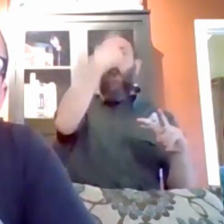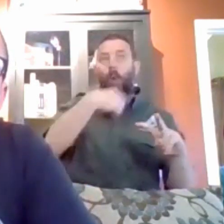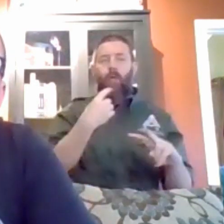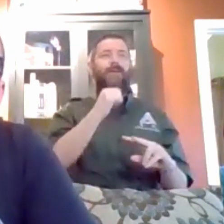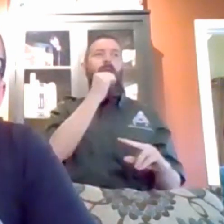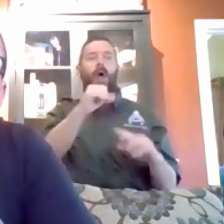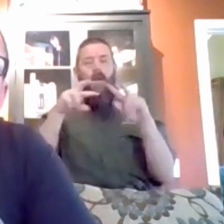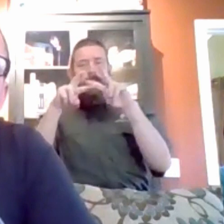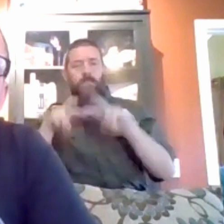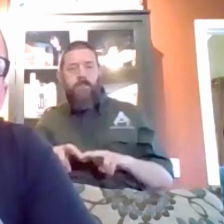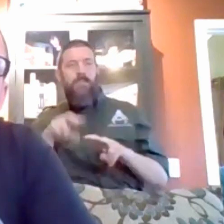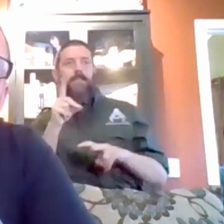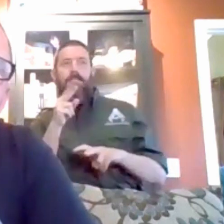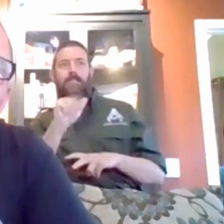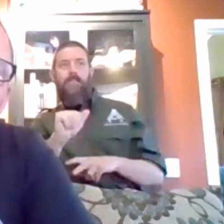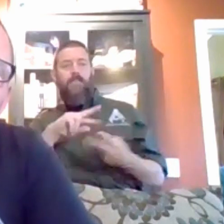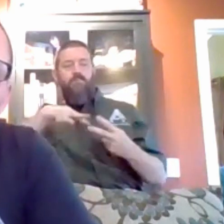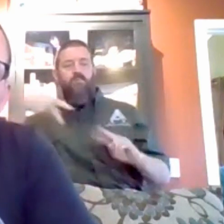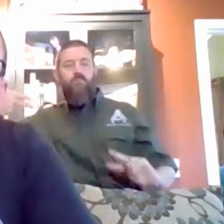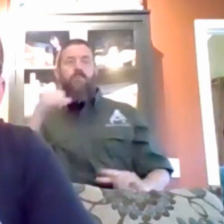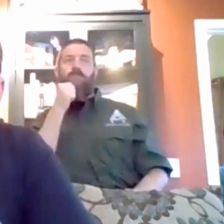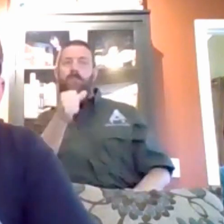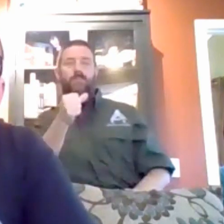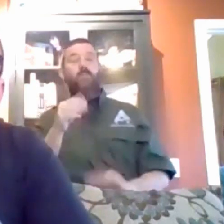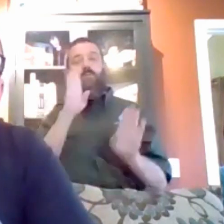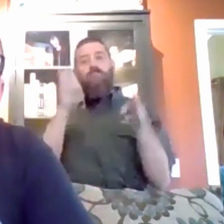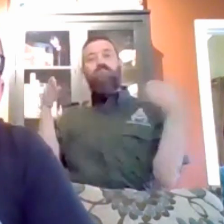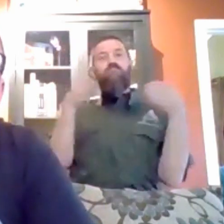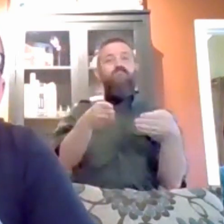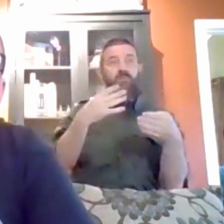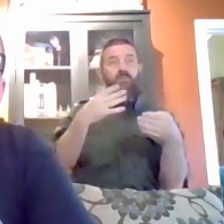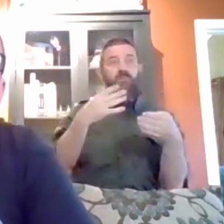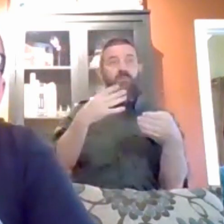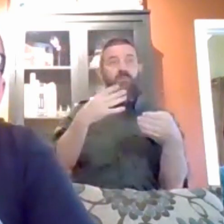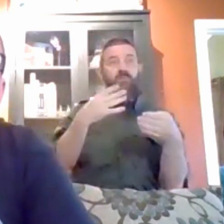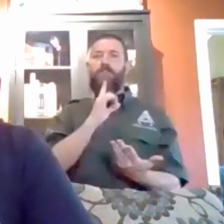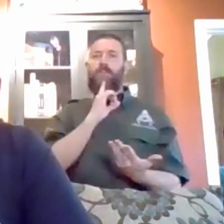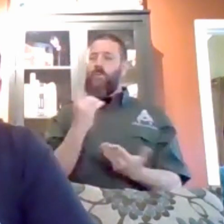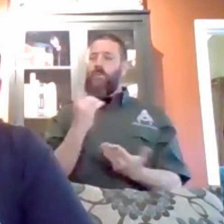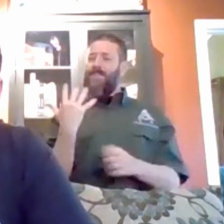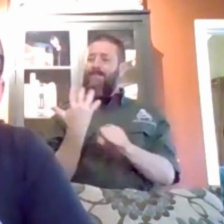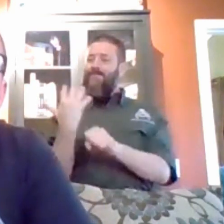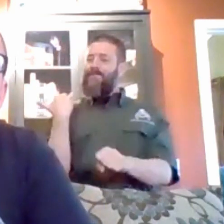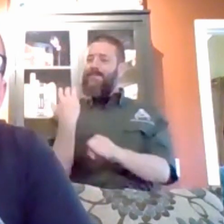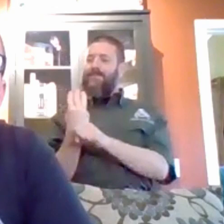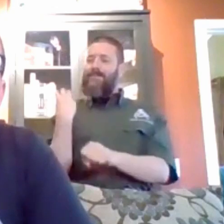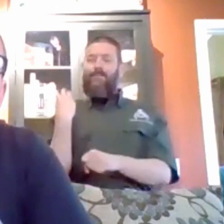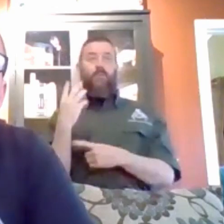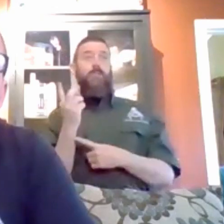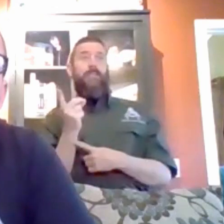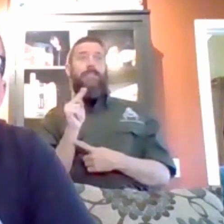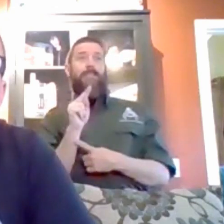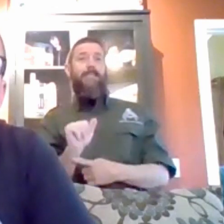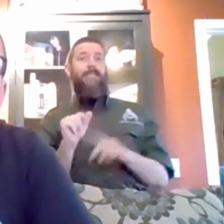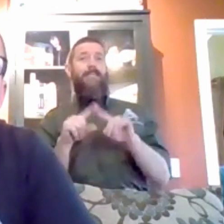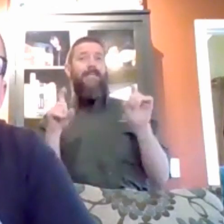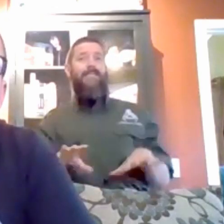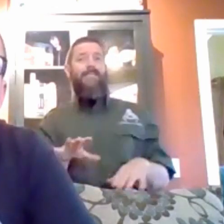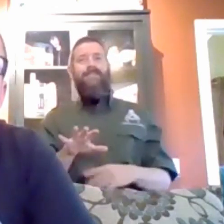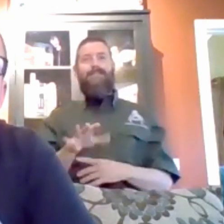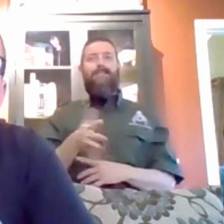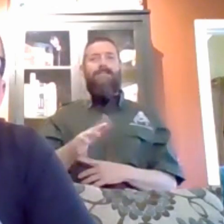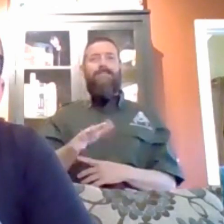need to know. But then we started getting more and more curious. And 5-6 years ago, the DNA tests weren't even